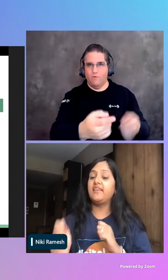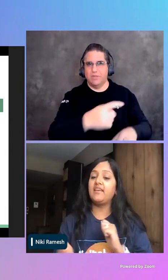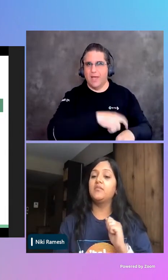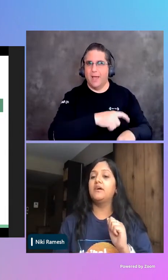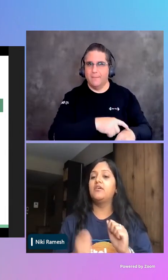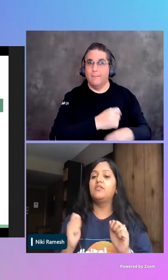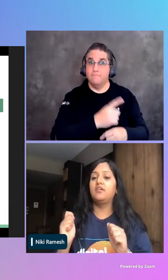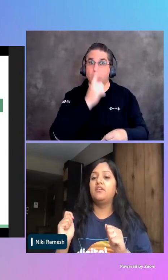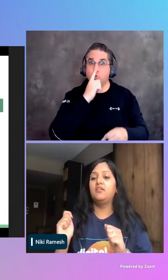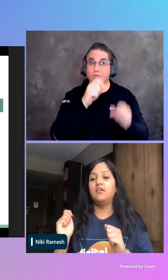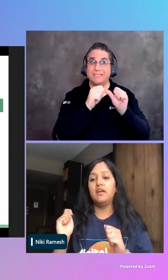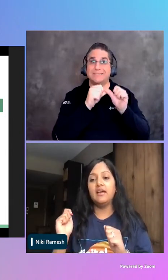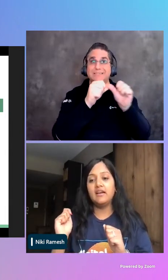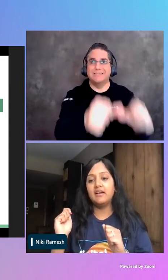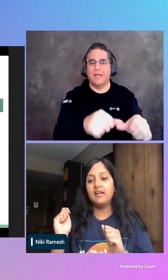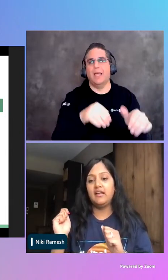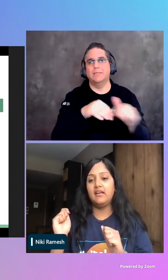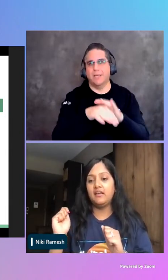start thinking about